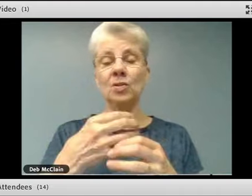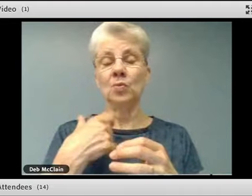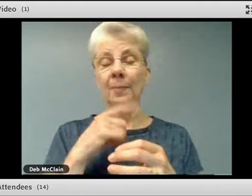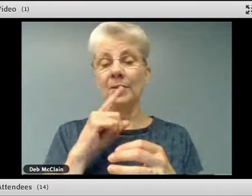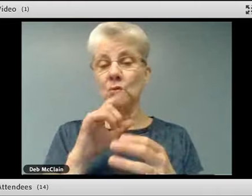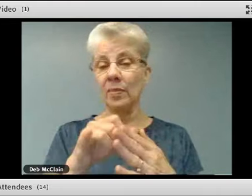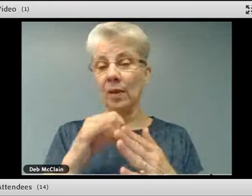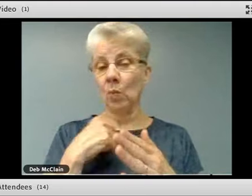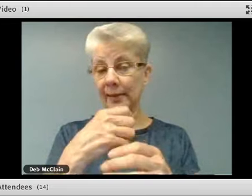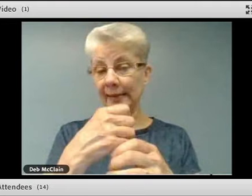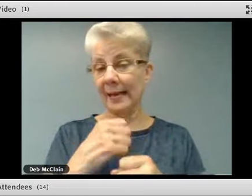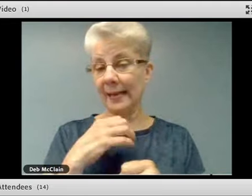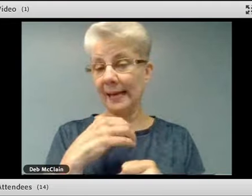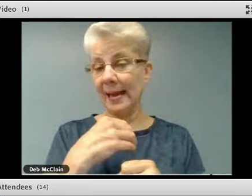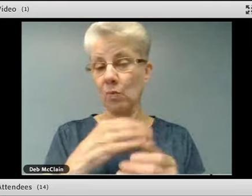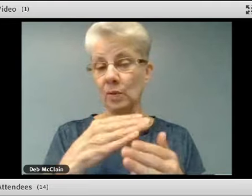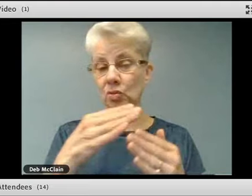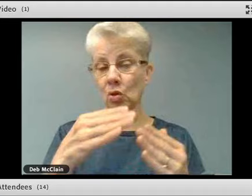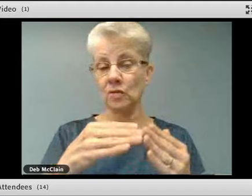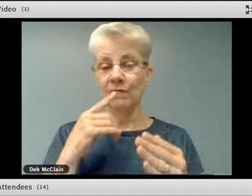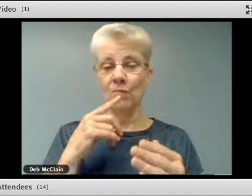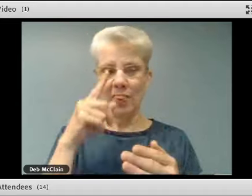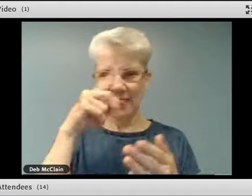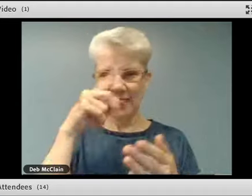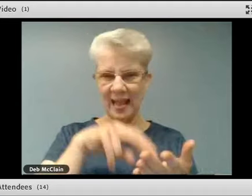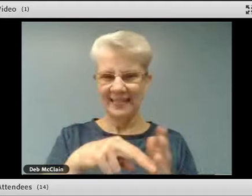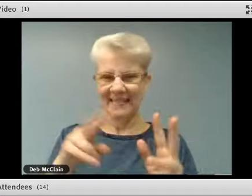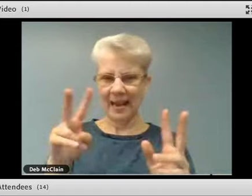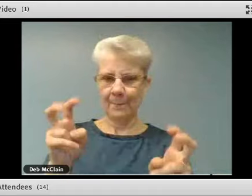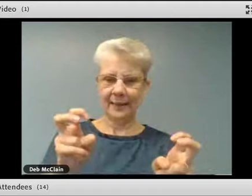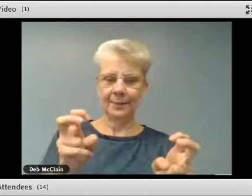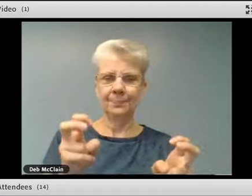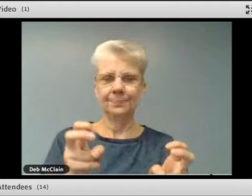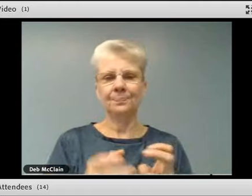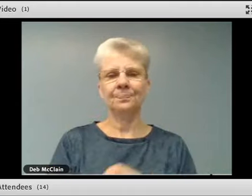our results for the intended topic.